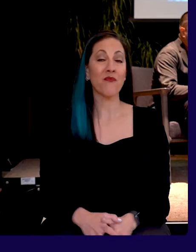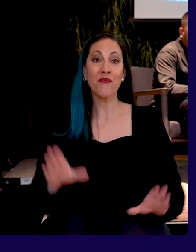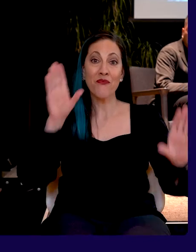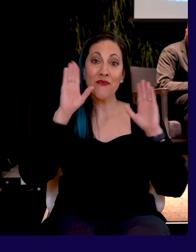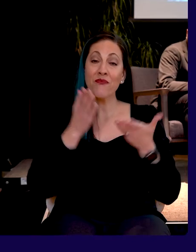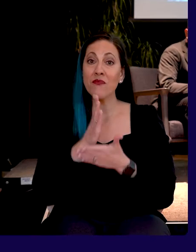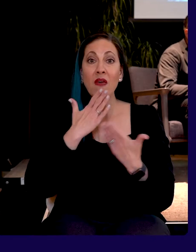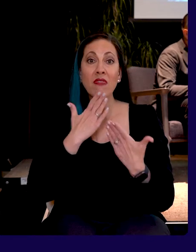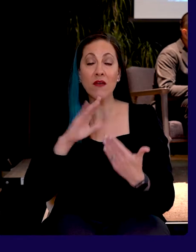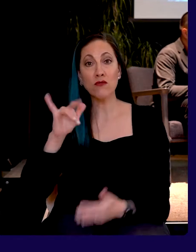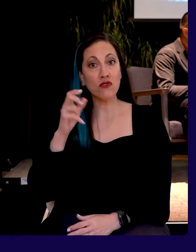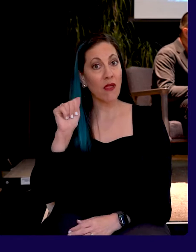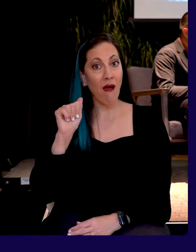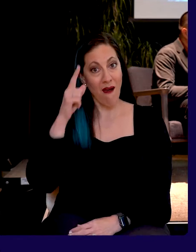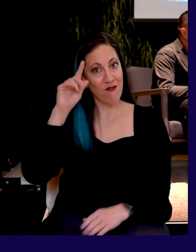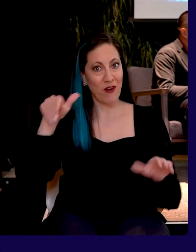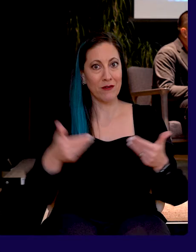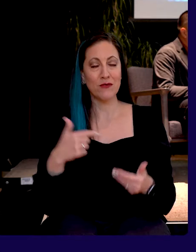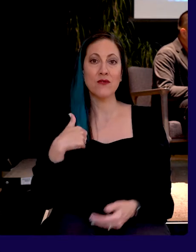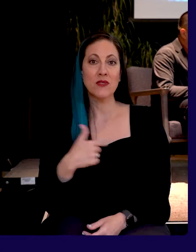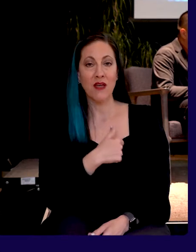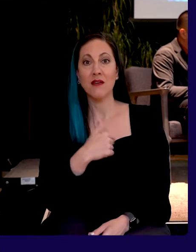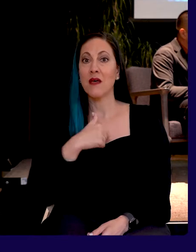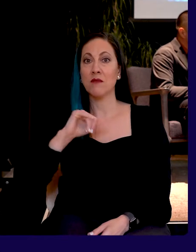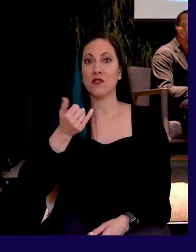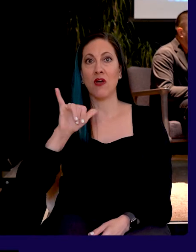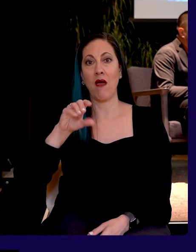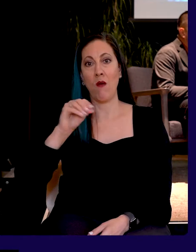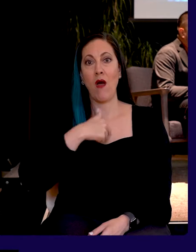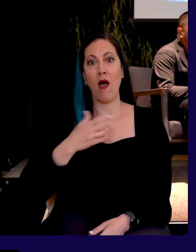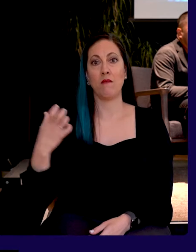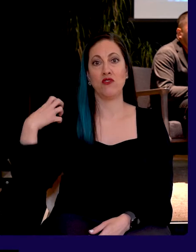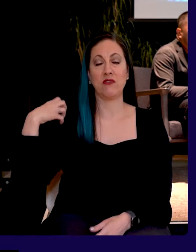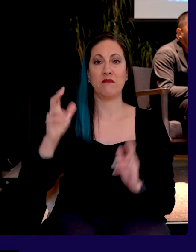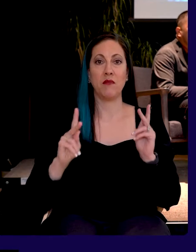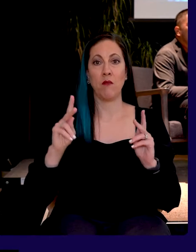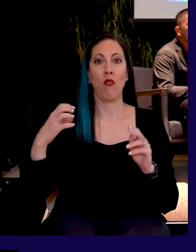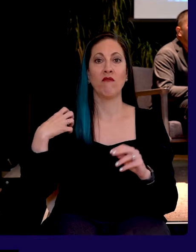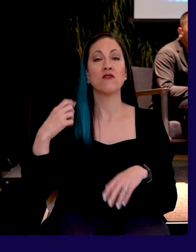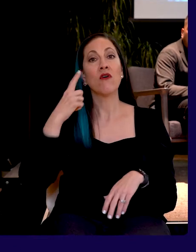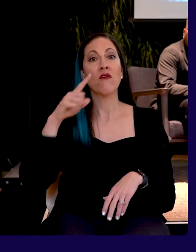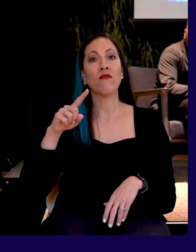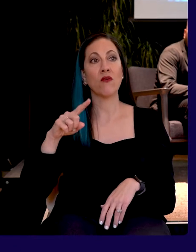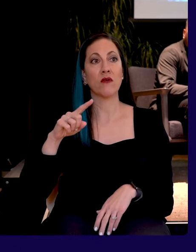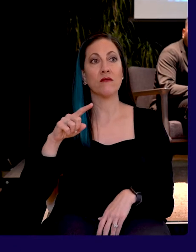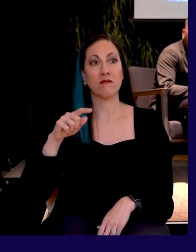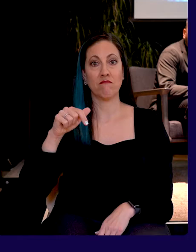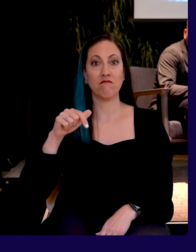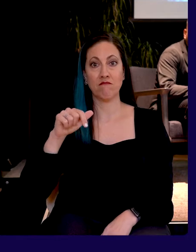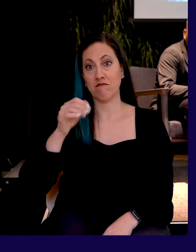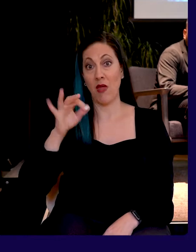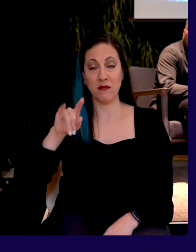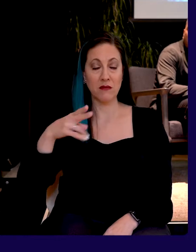Hello, all right. Thank you, Julia, for the introduction. Again, my name is Jayo Miko Makasakit. I'm the Chief People Officer for the 19th News.